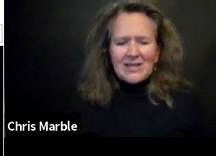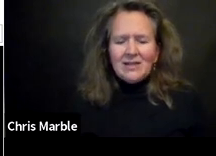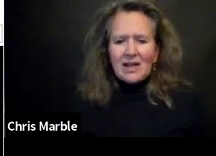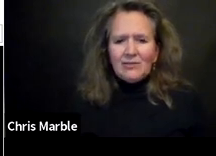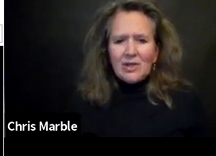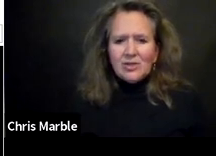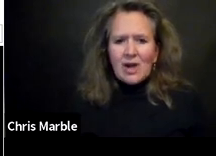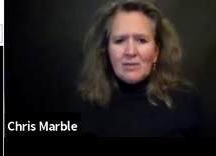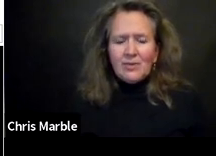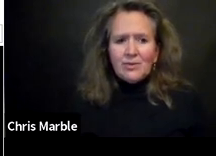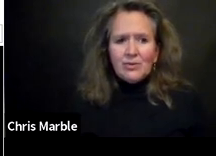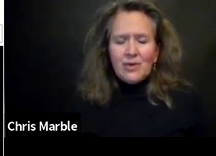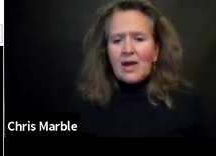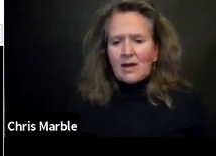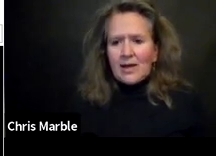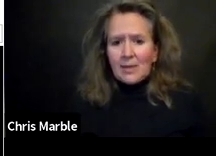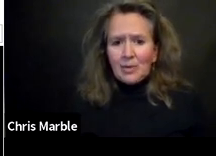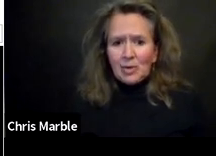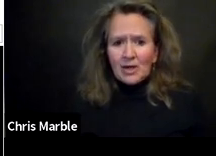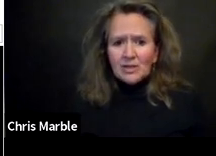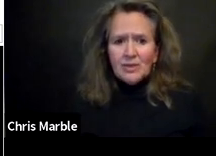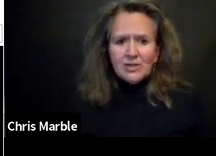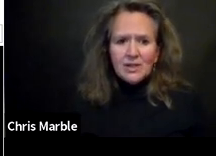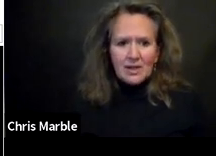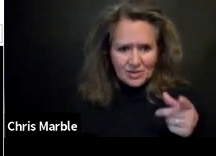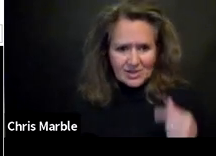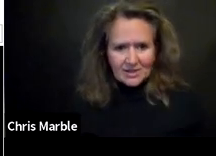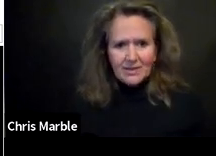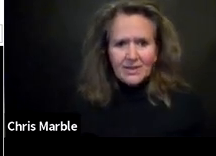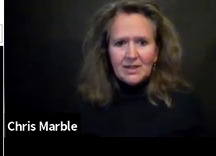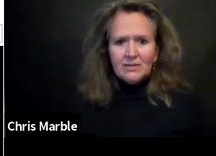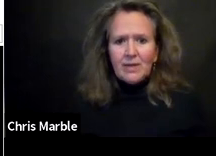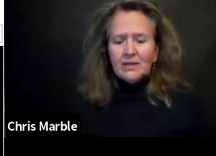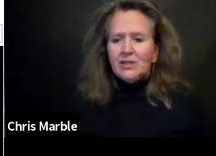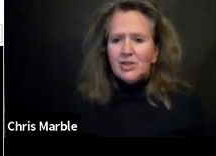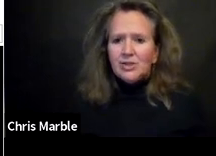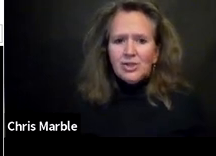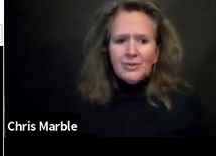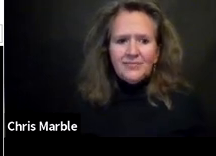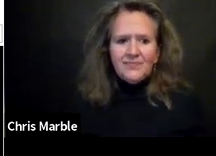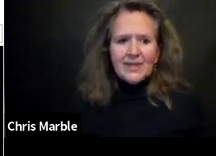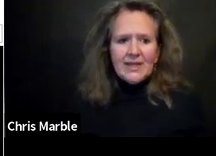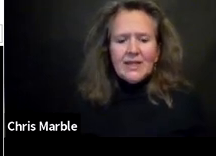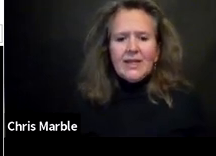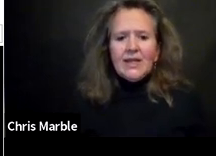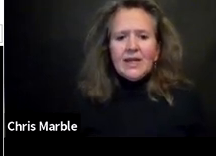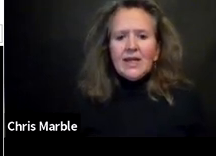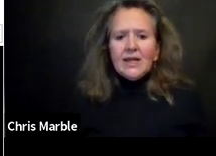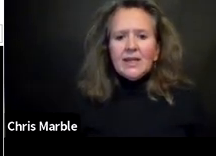You can get live transcribe through on an Apple product, but there's a as you see a monthly charge to it.